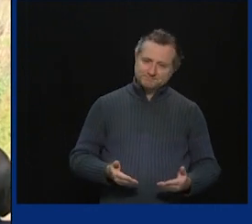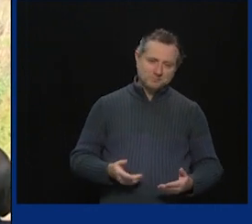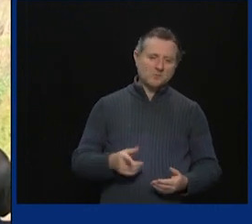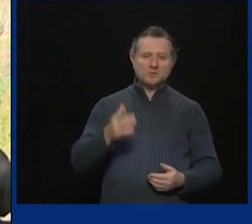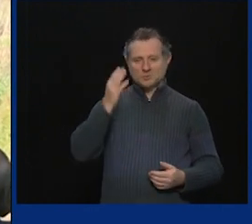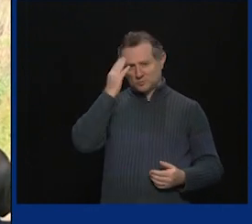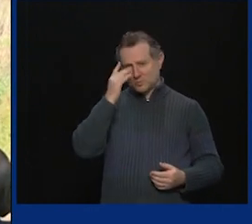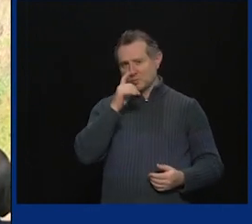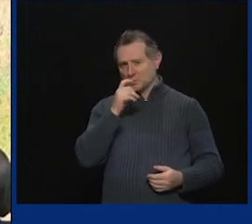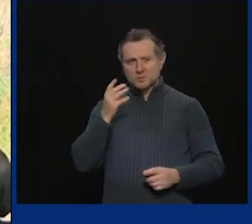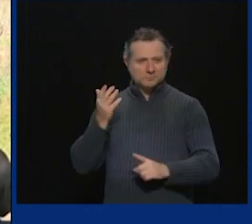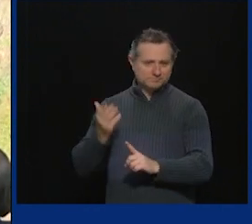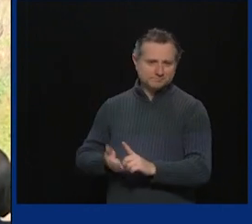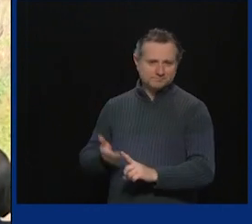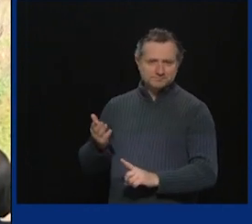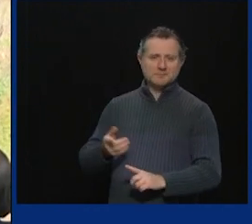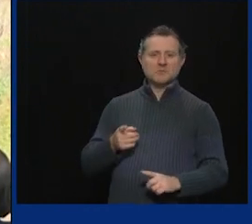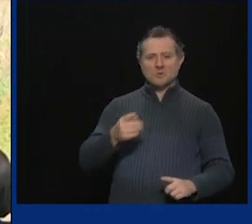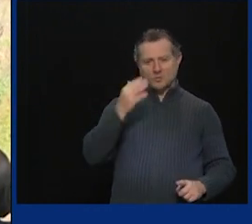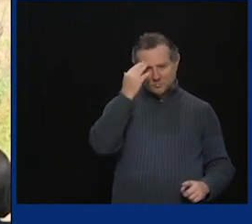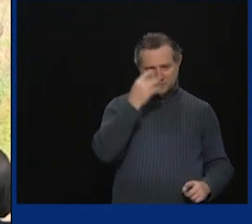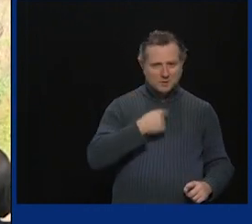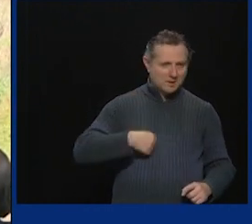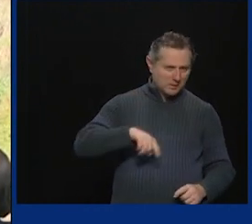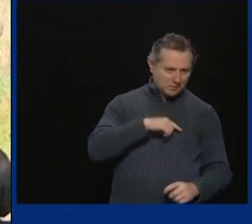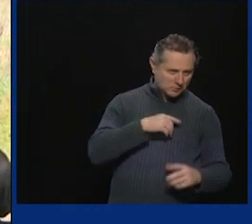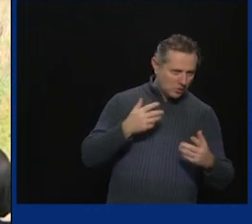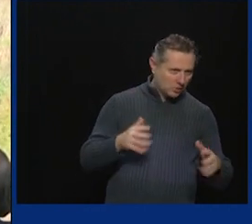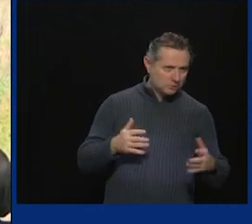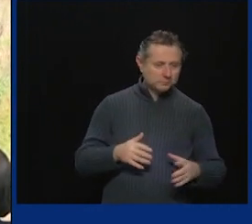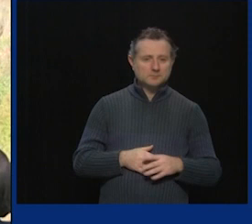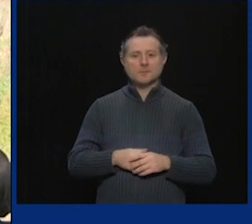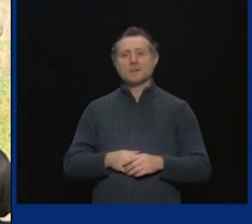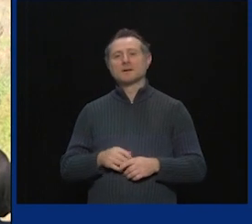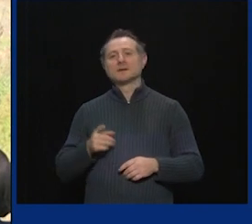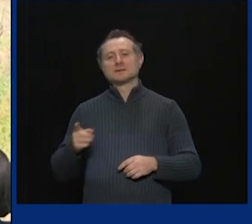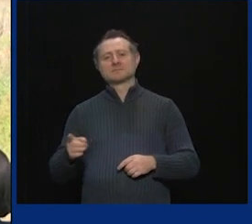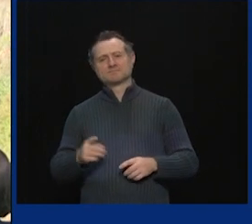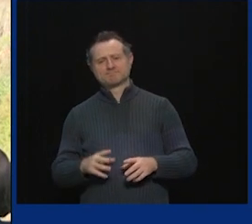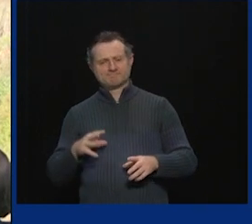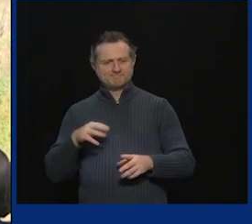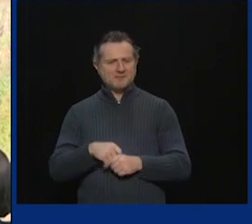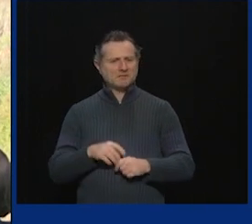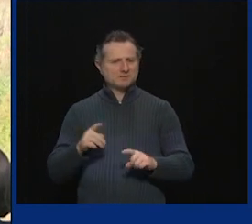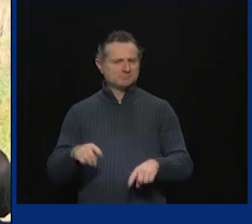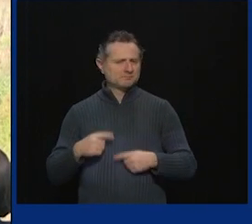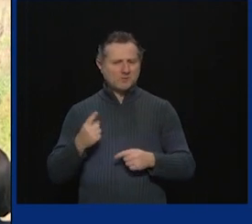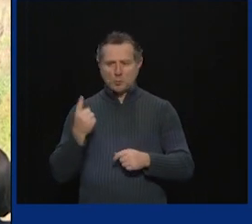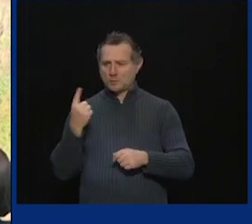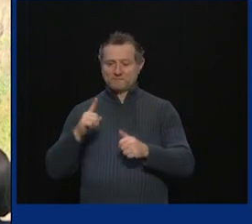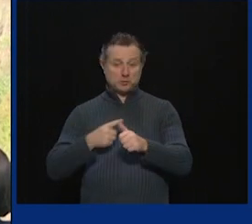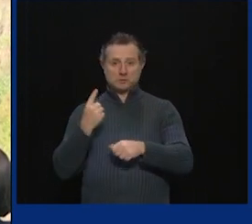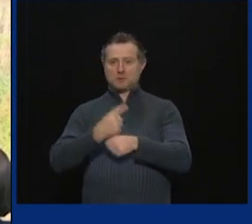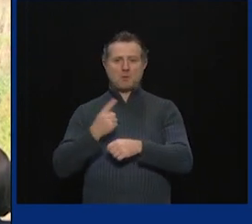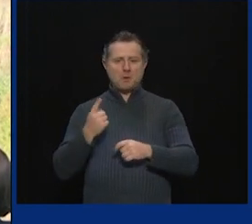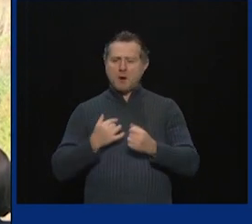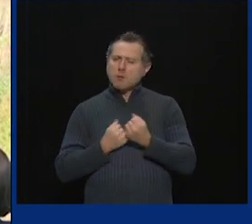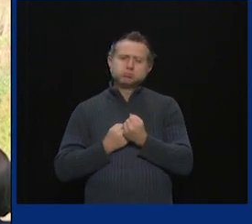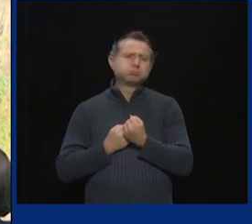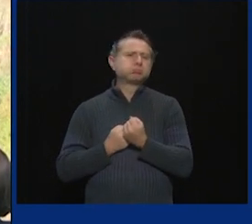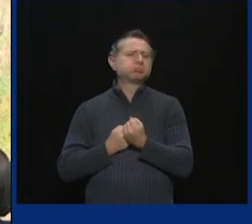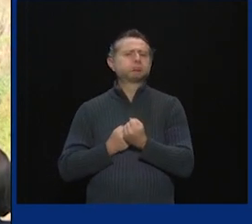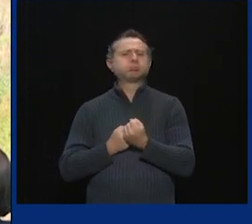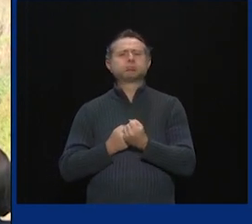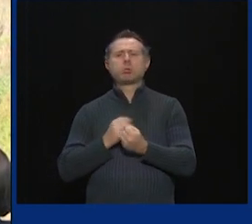I think he all knows us. And he's been there since day one in our efforts on behalf of STAMP, and he's been a huge supporter of all our economic